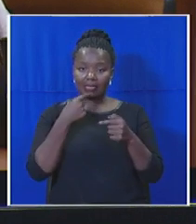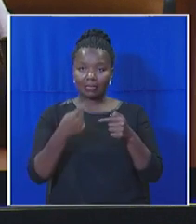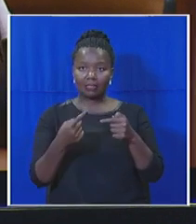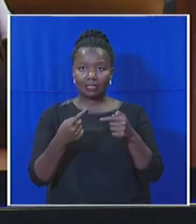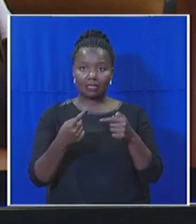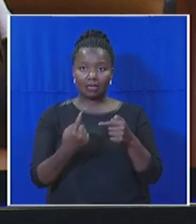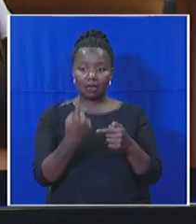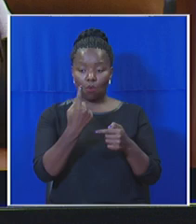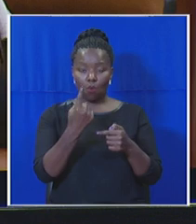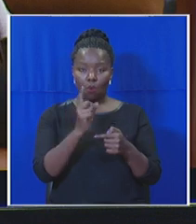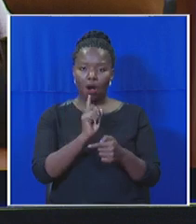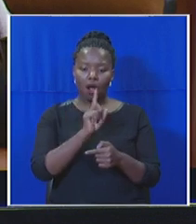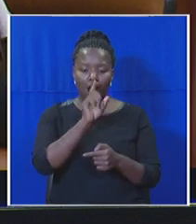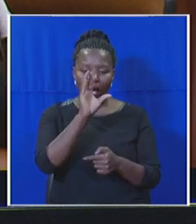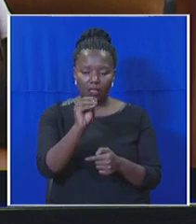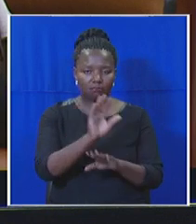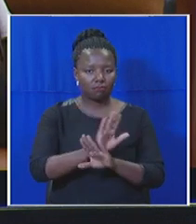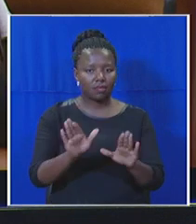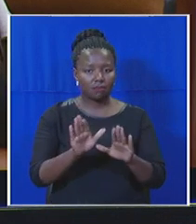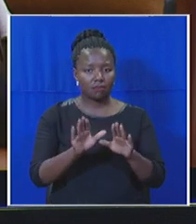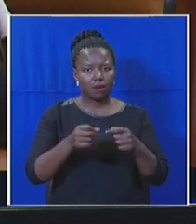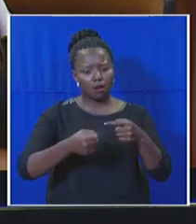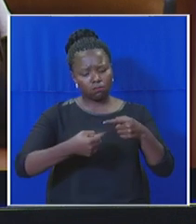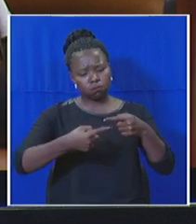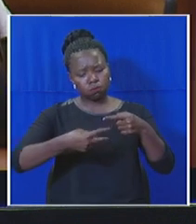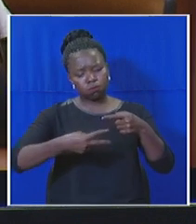more than one question.